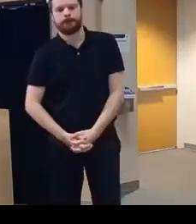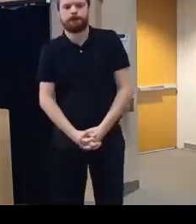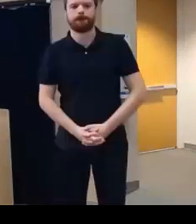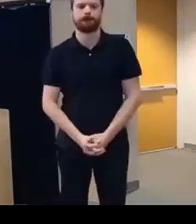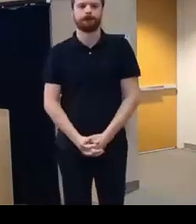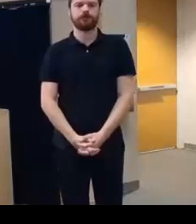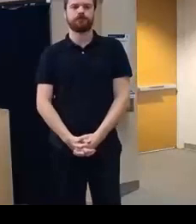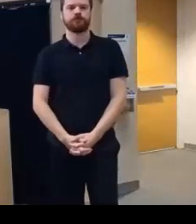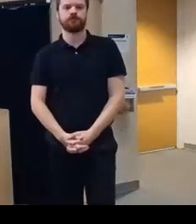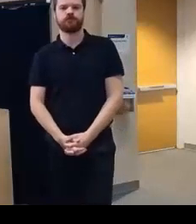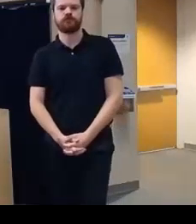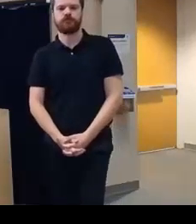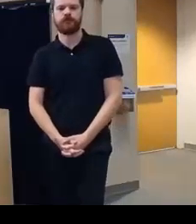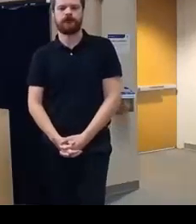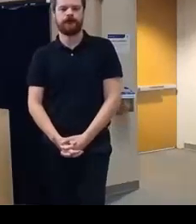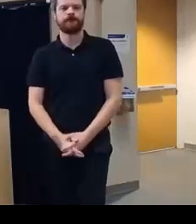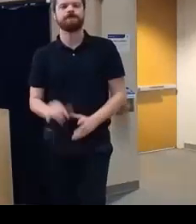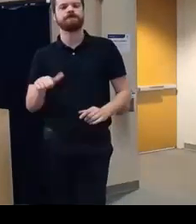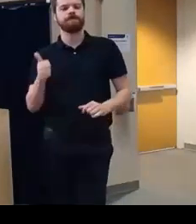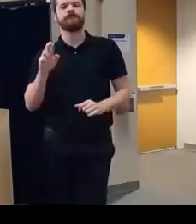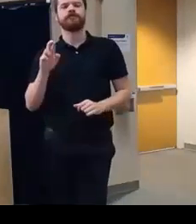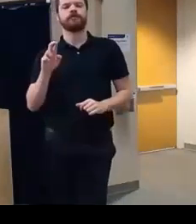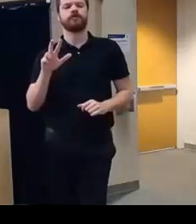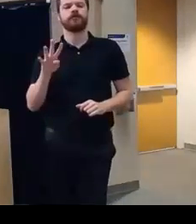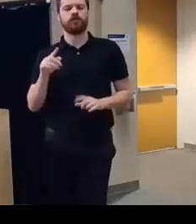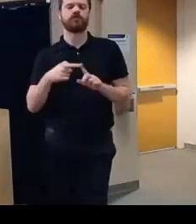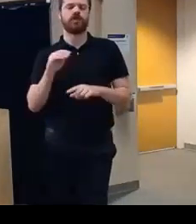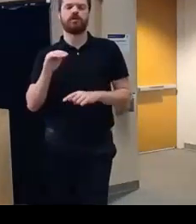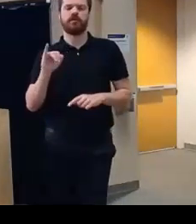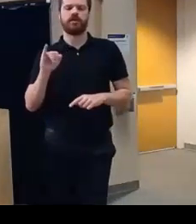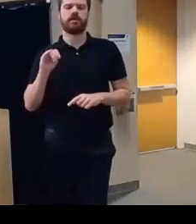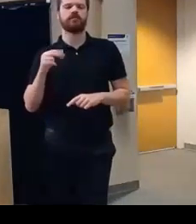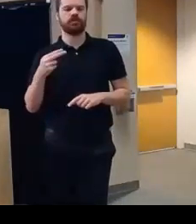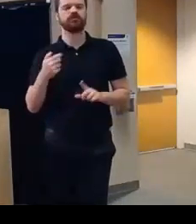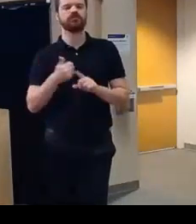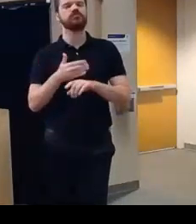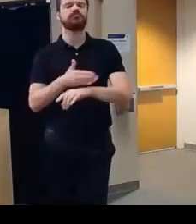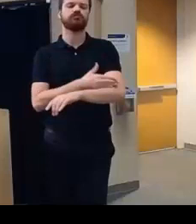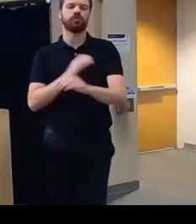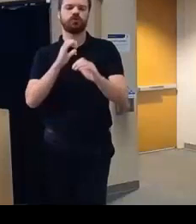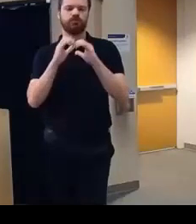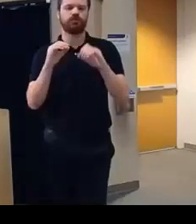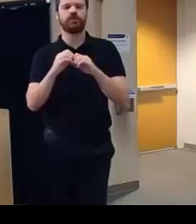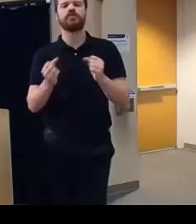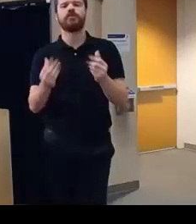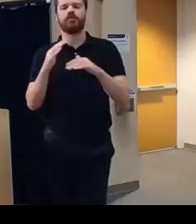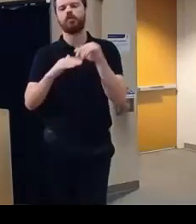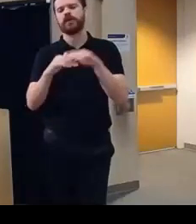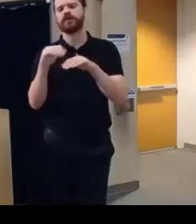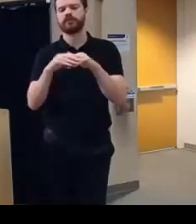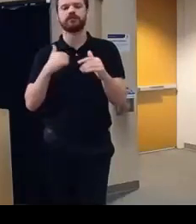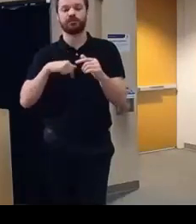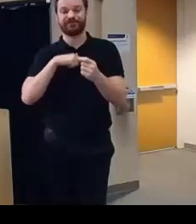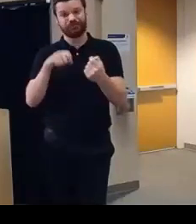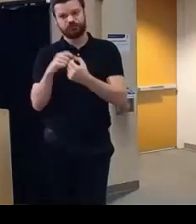And so that was another R34 that I had from NIMH called Improving Communication and Multimorbidity. So we specifically